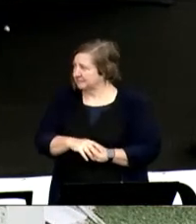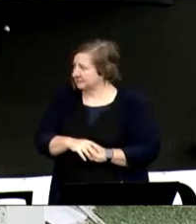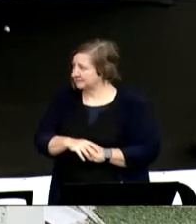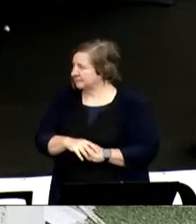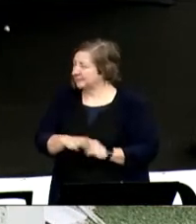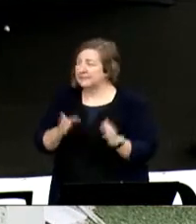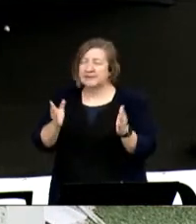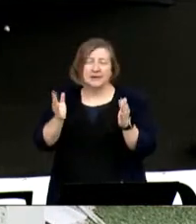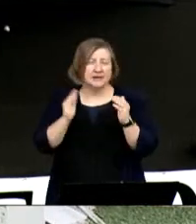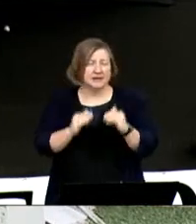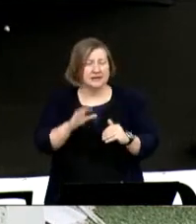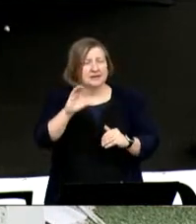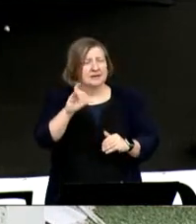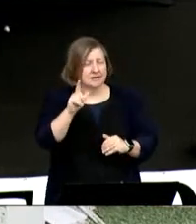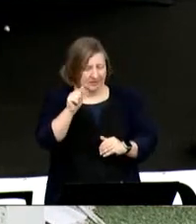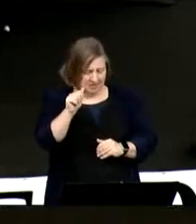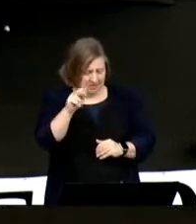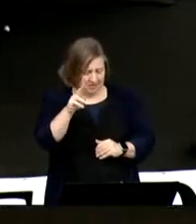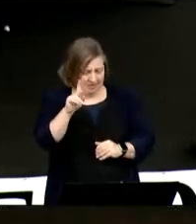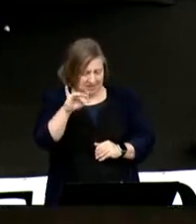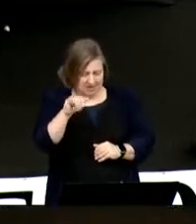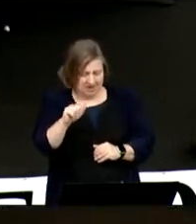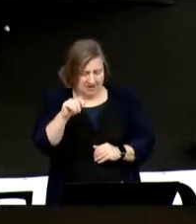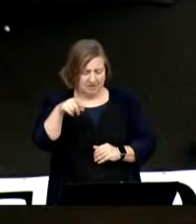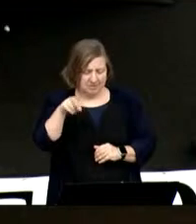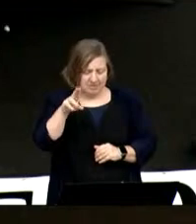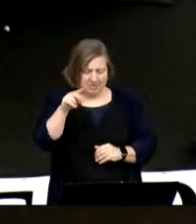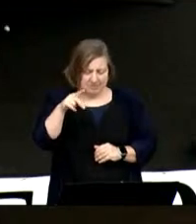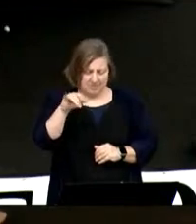And up next, we have Claudia Pepin.